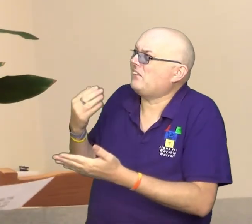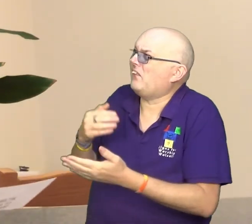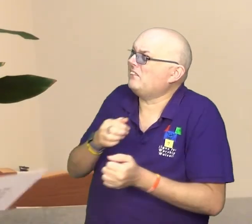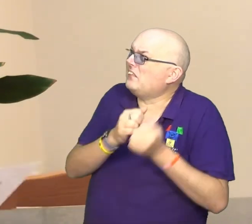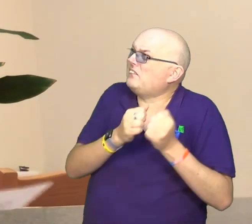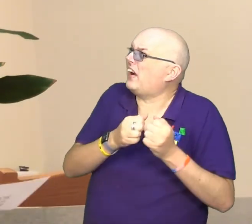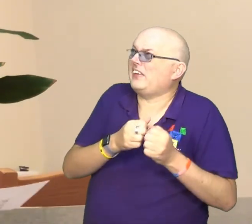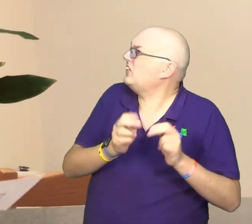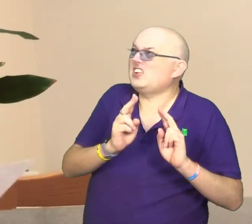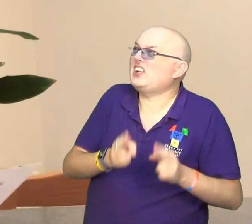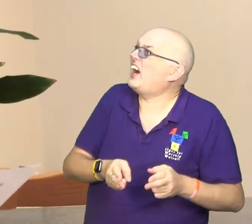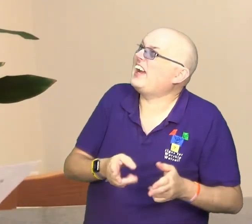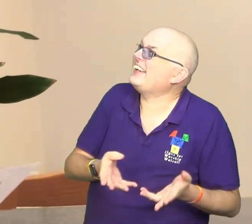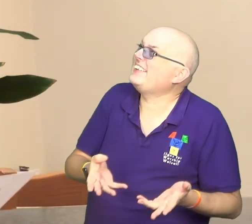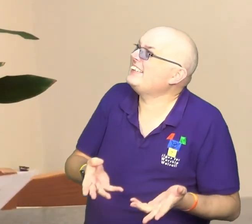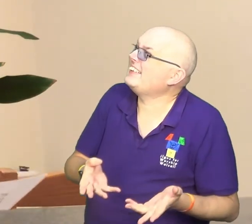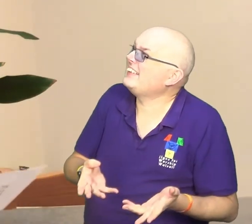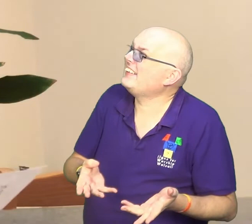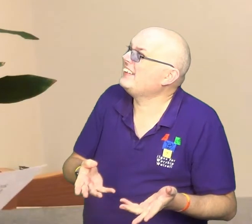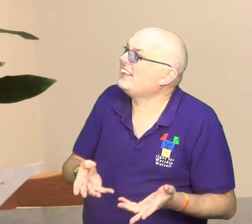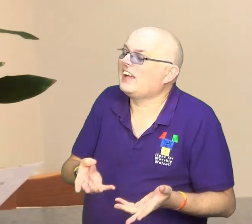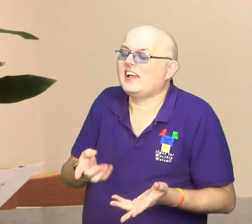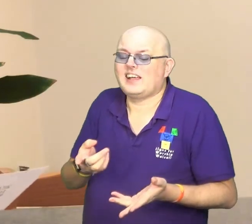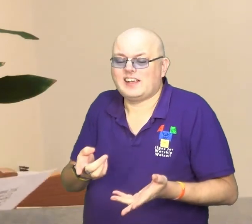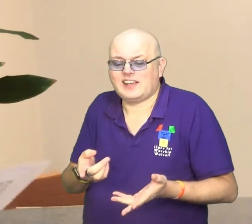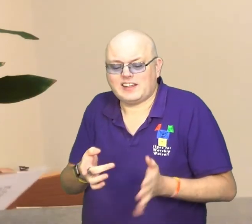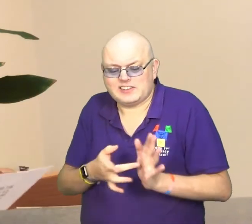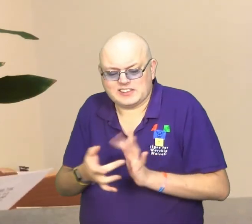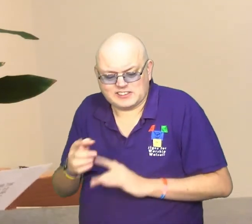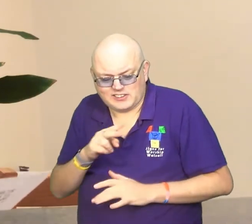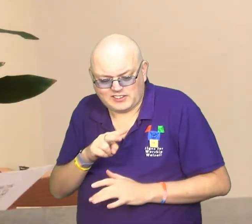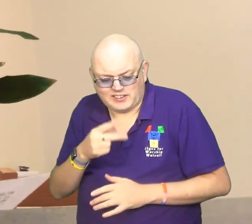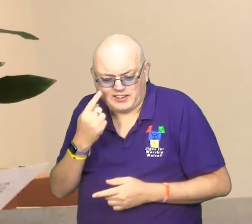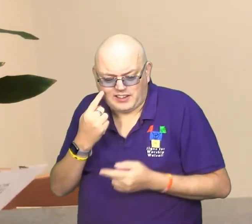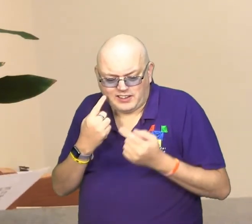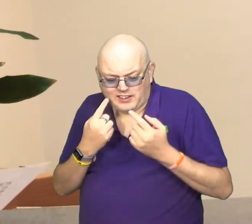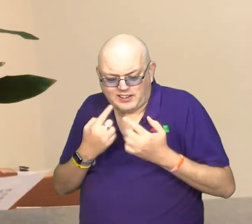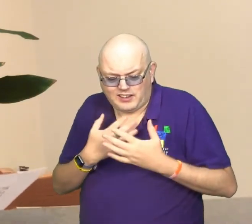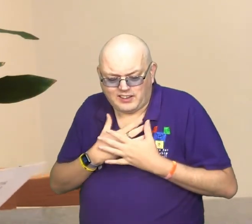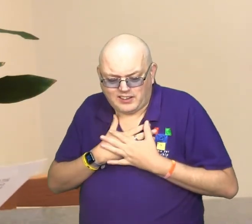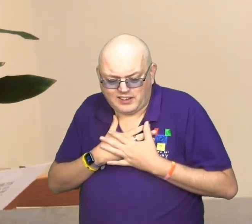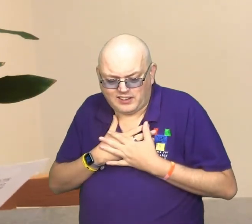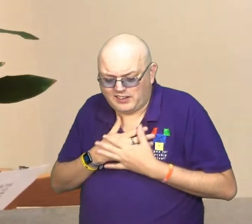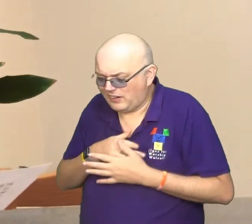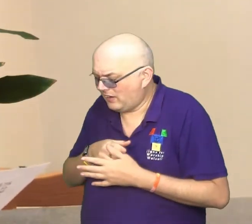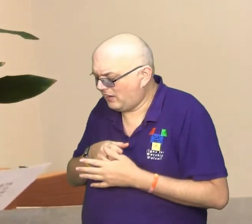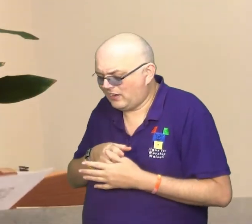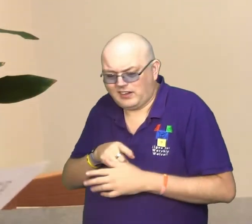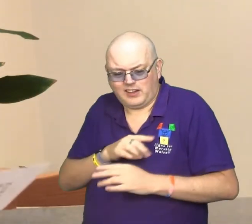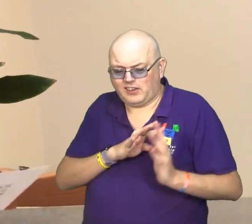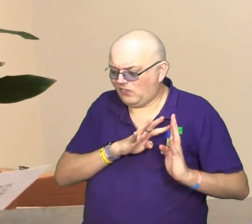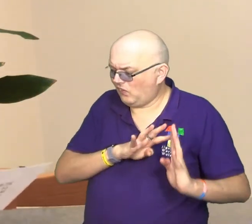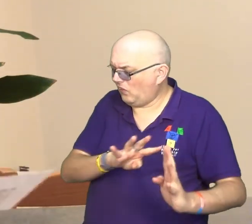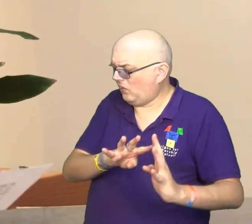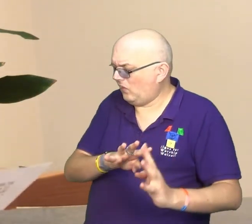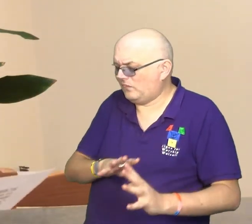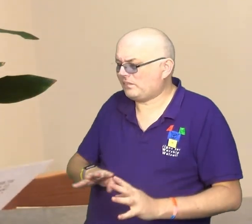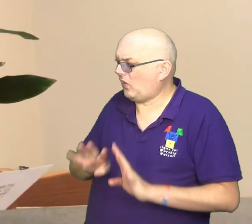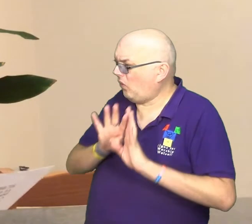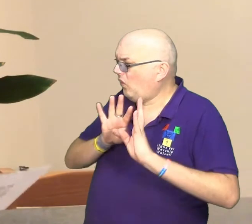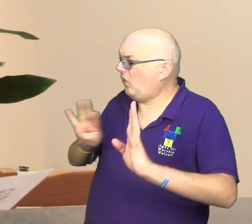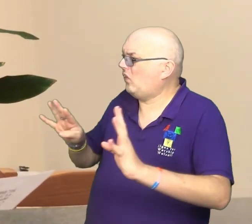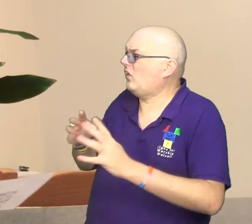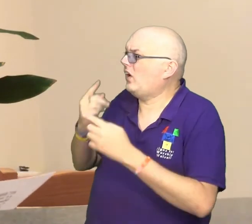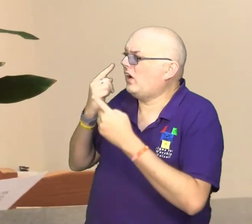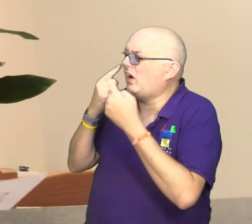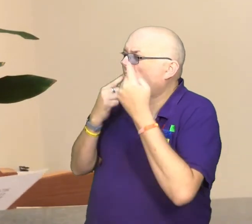here, my brother would not have died." When Jesus saw her weeping, and the Jews who had come along with her